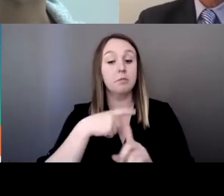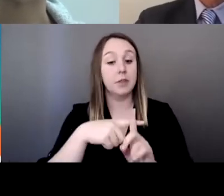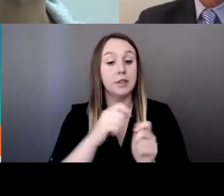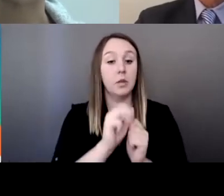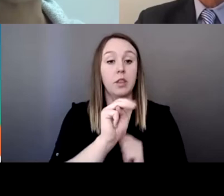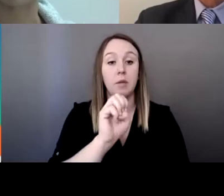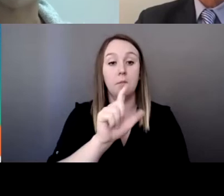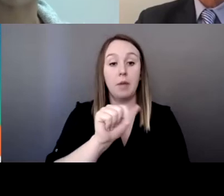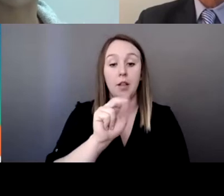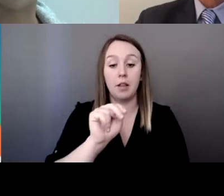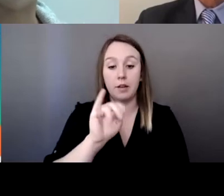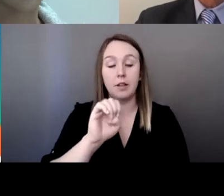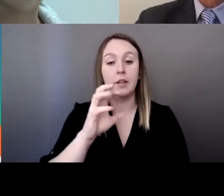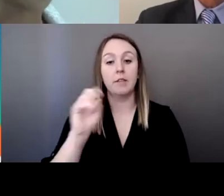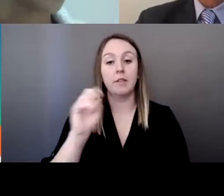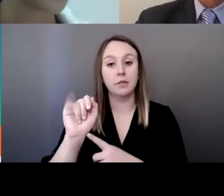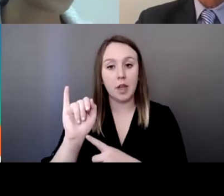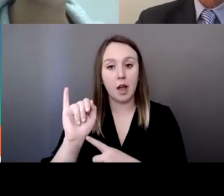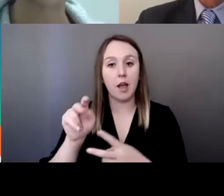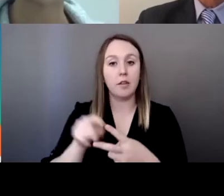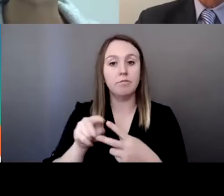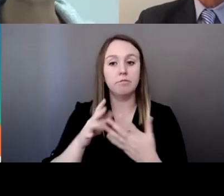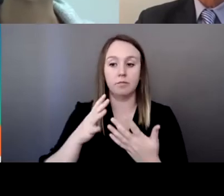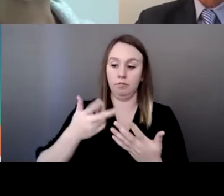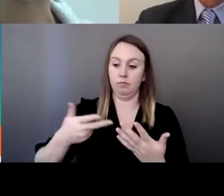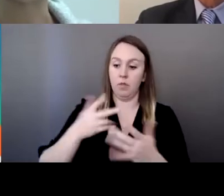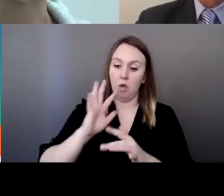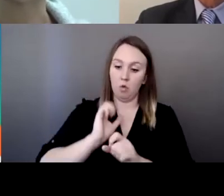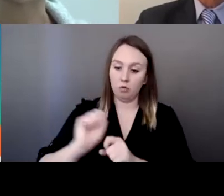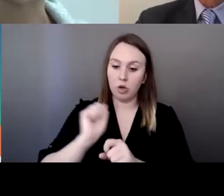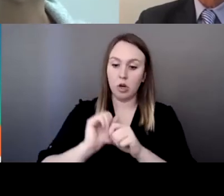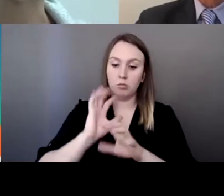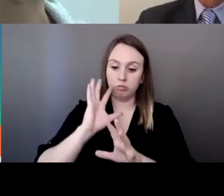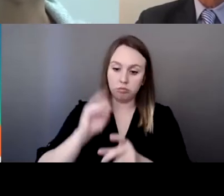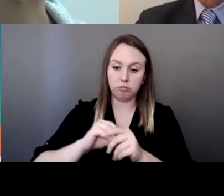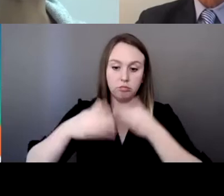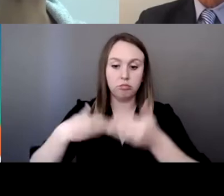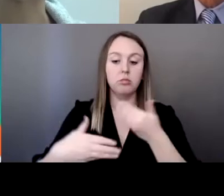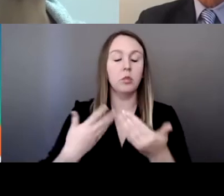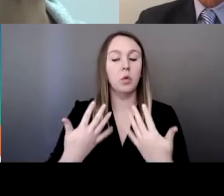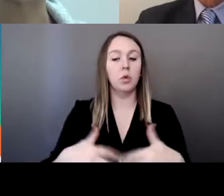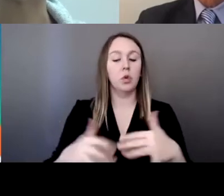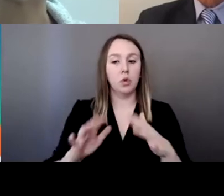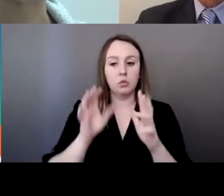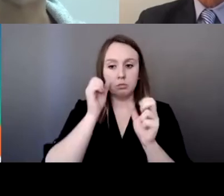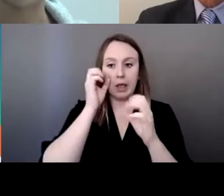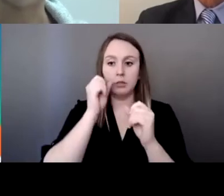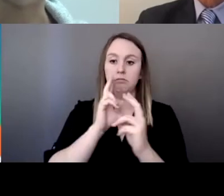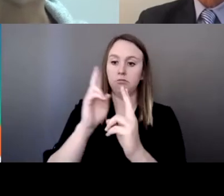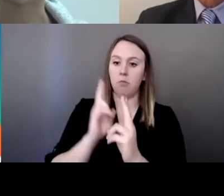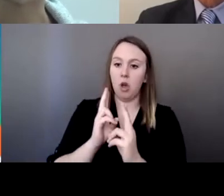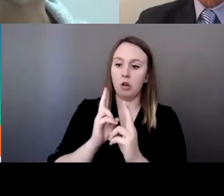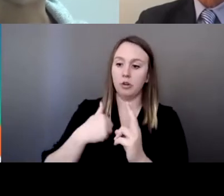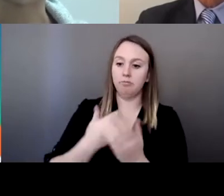work that we're putting forward is pretty tremendous, and it's an honor to actually share the spaces of